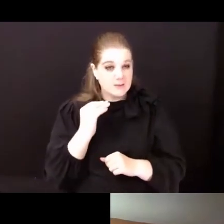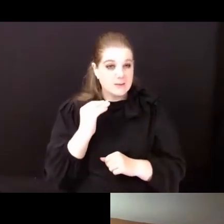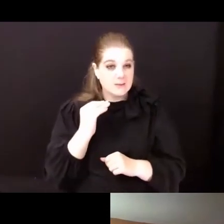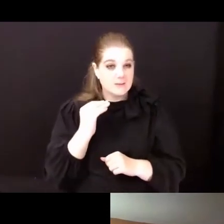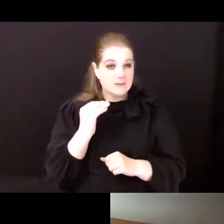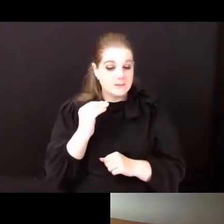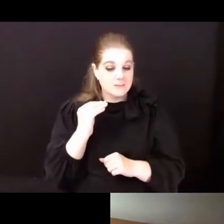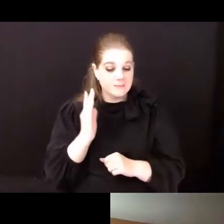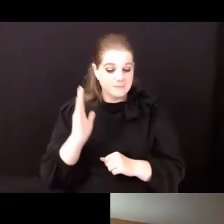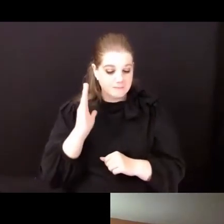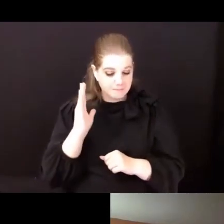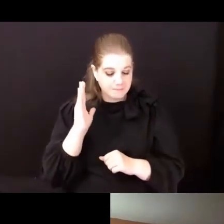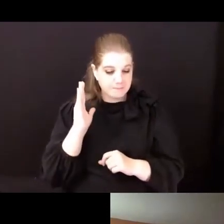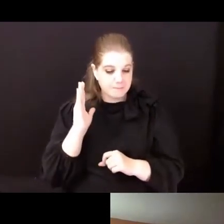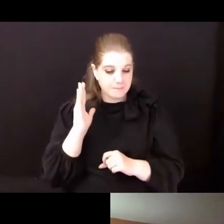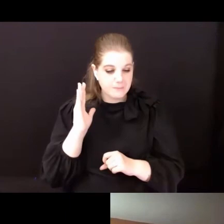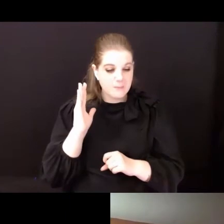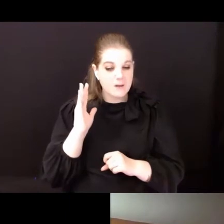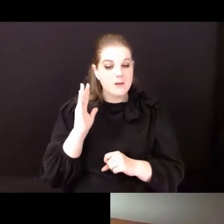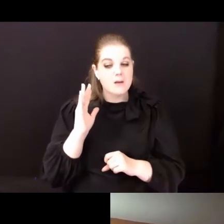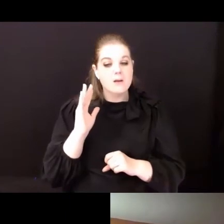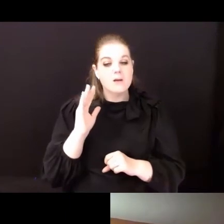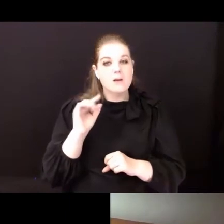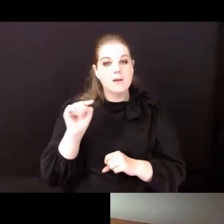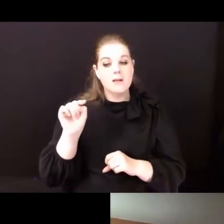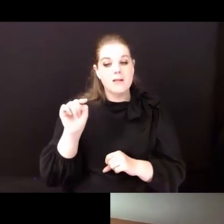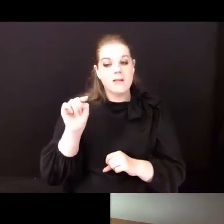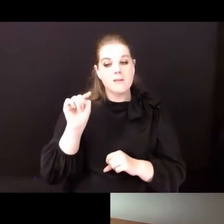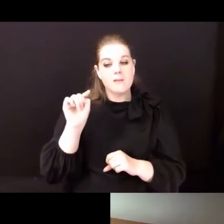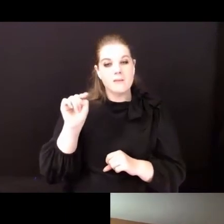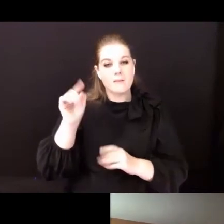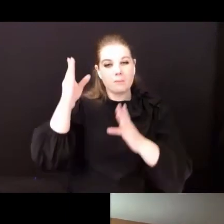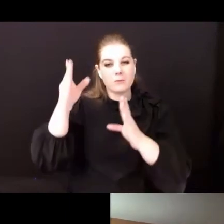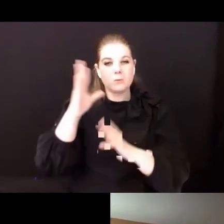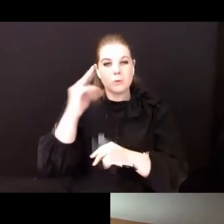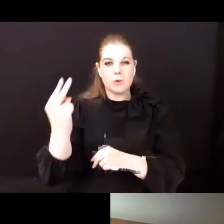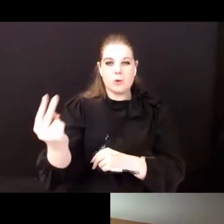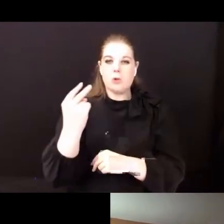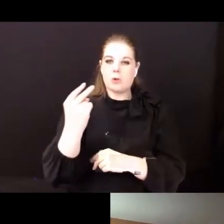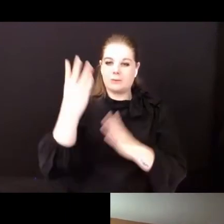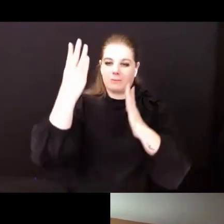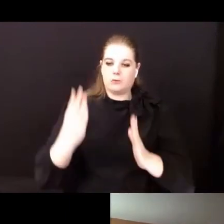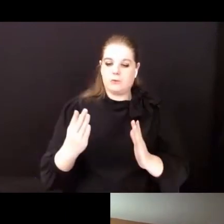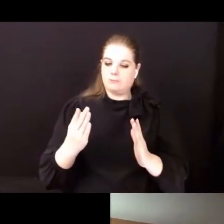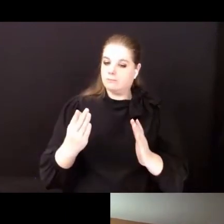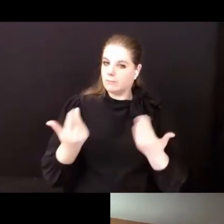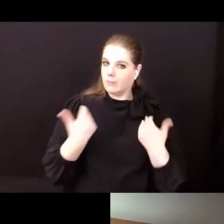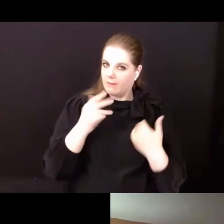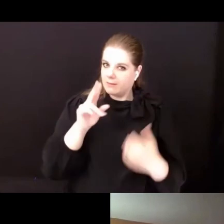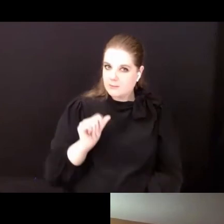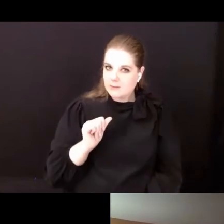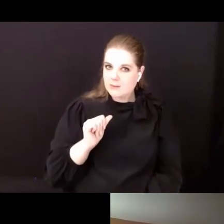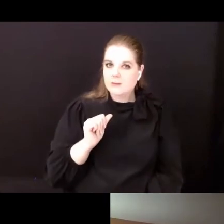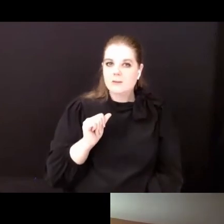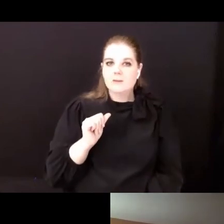they would look at somebody with a certain disability and automatically